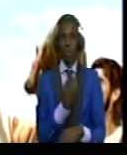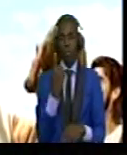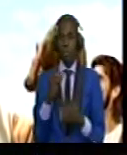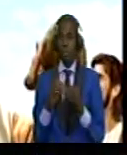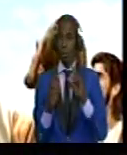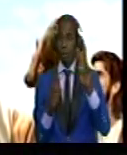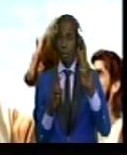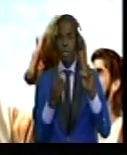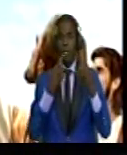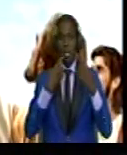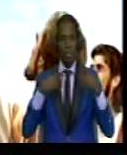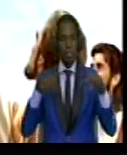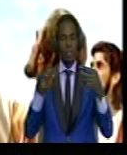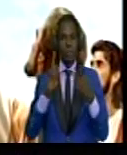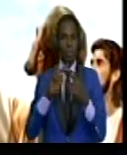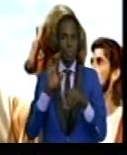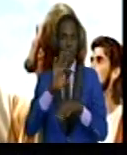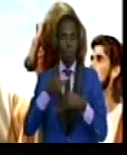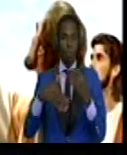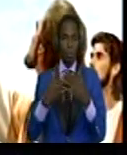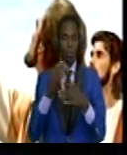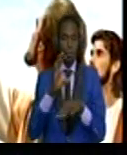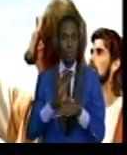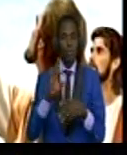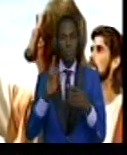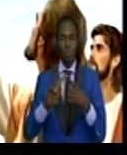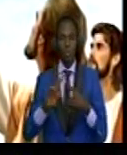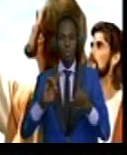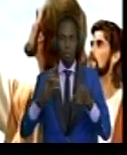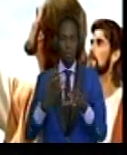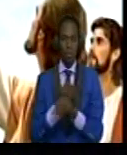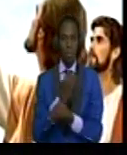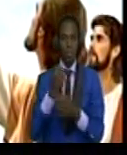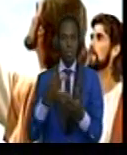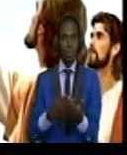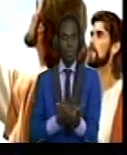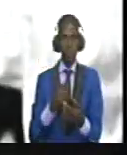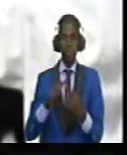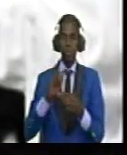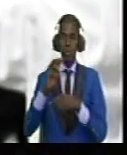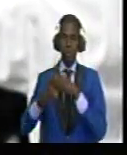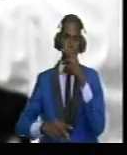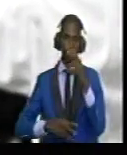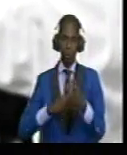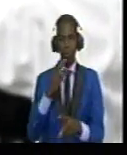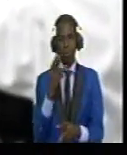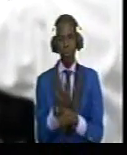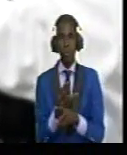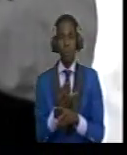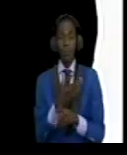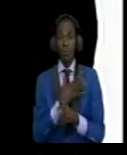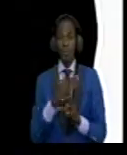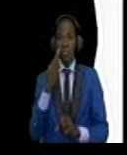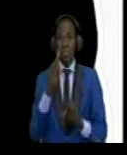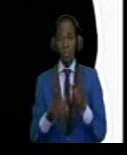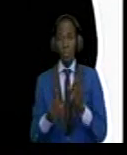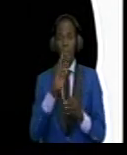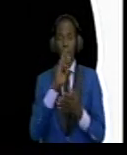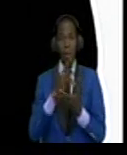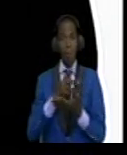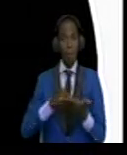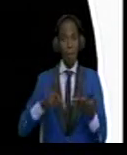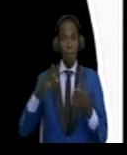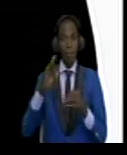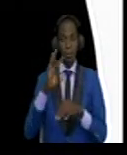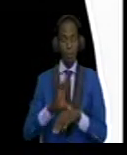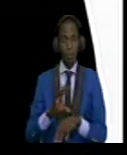whole church to take the whole gospel to the whole world. And if you are part of the church of the living God,